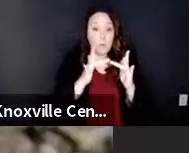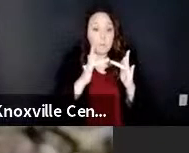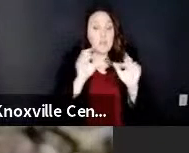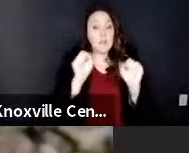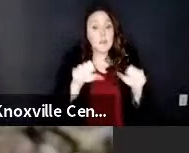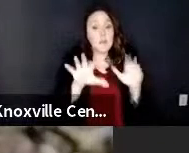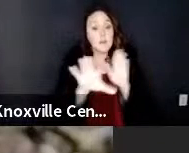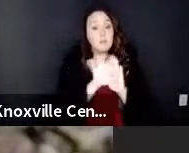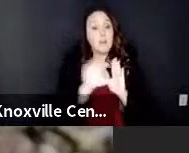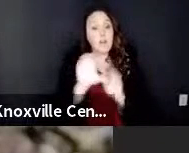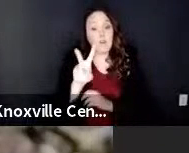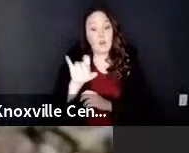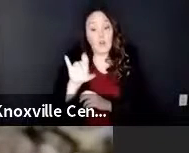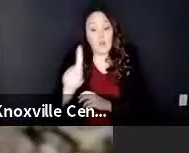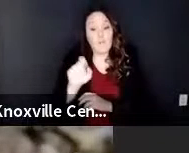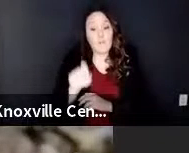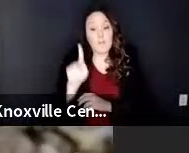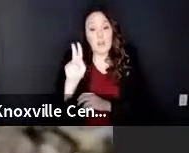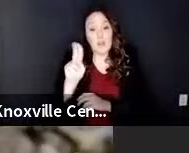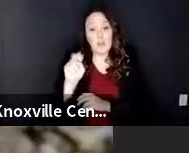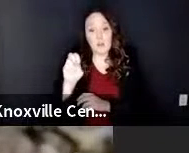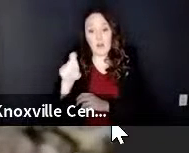it at